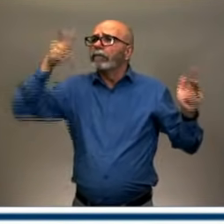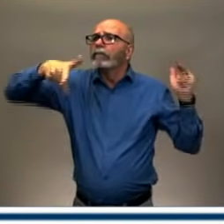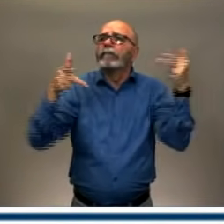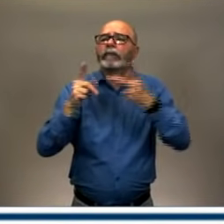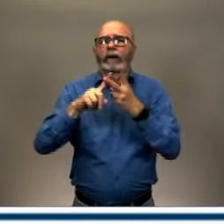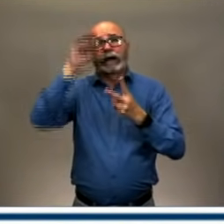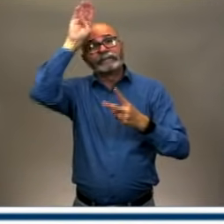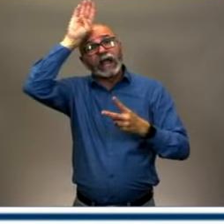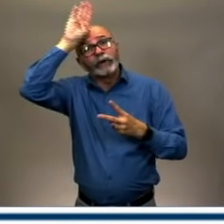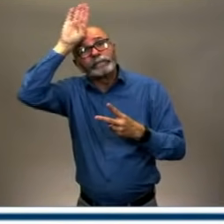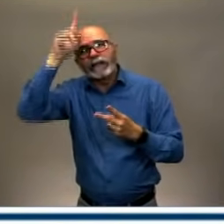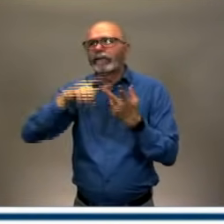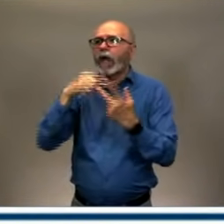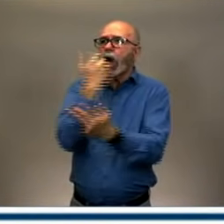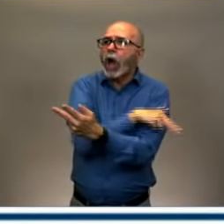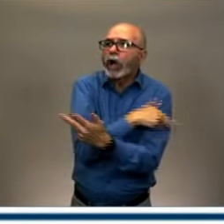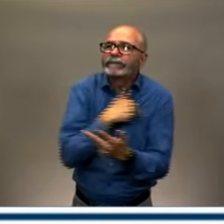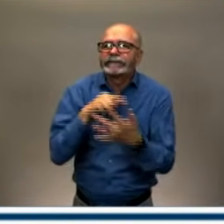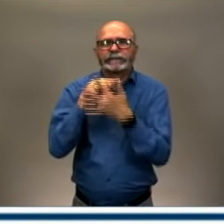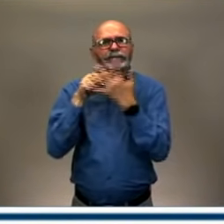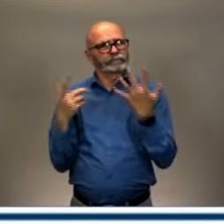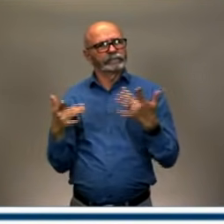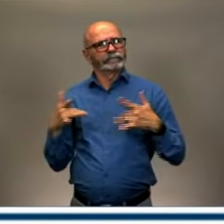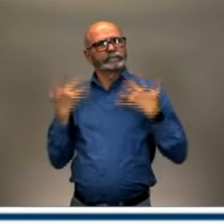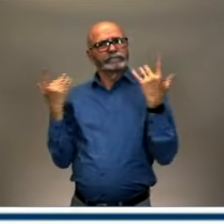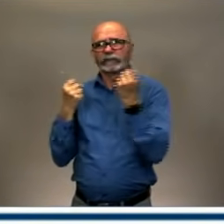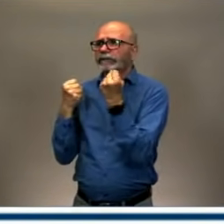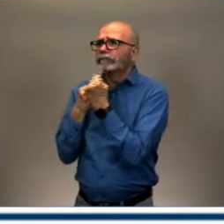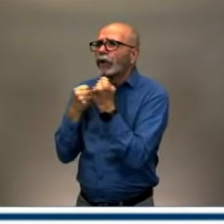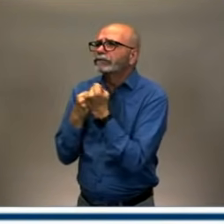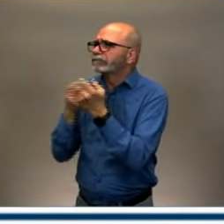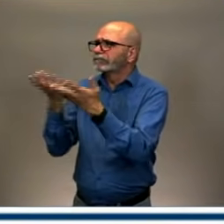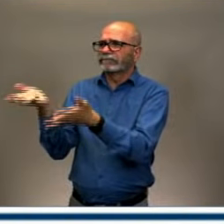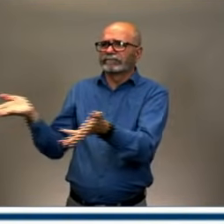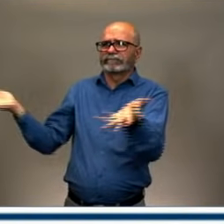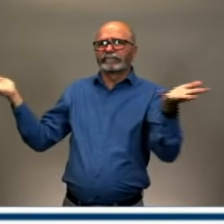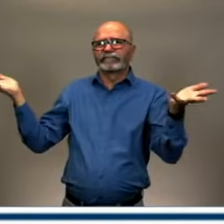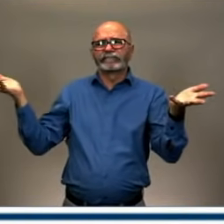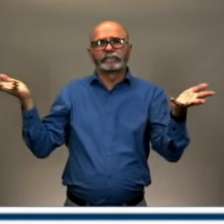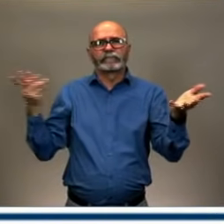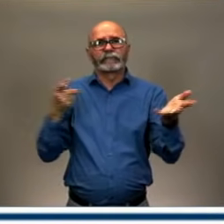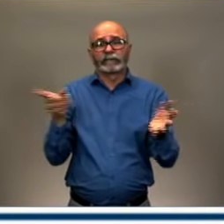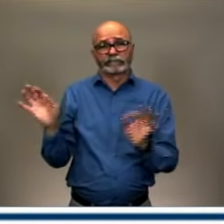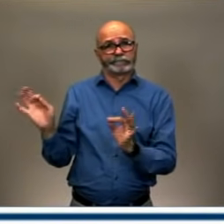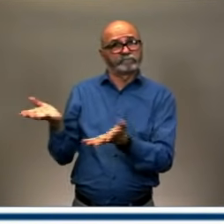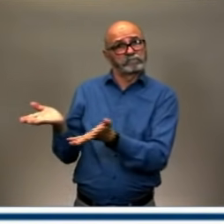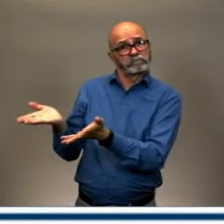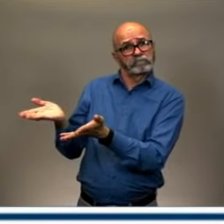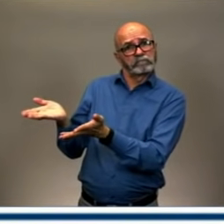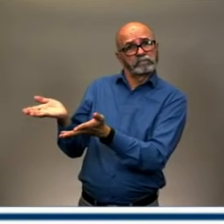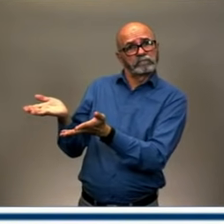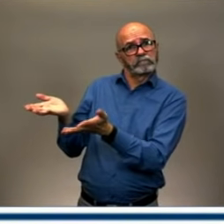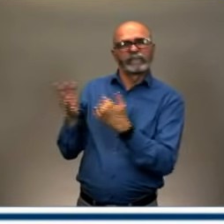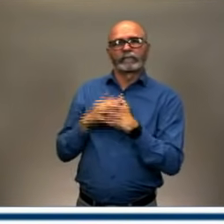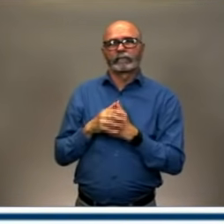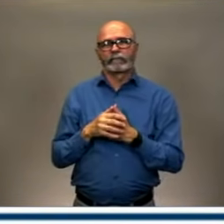as opposed to designated support people who are not nursing home residents or healthcare workers? So if you look at a long-term care facility,